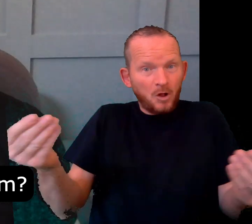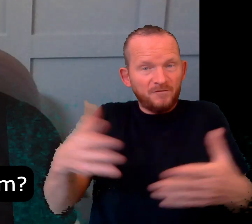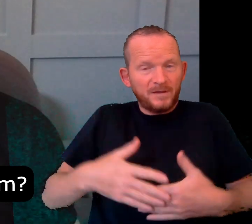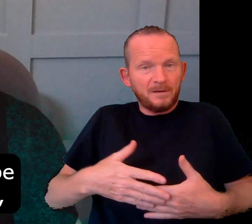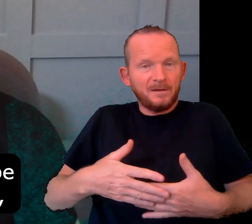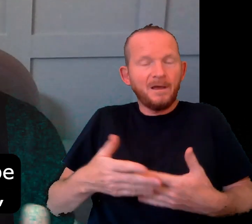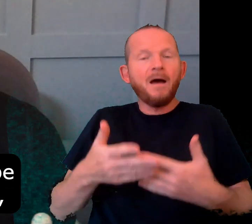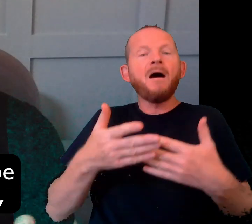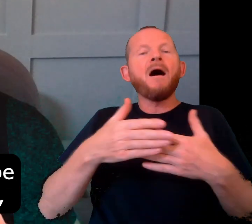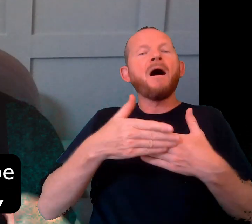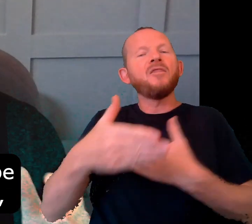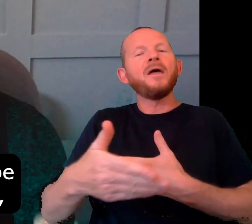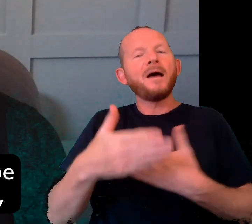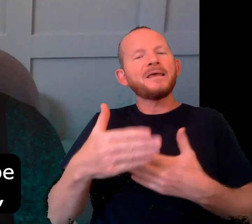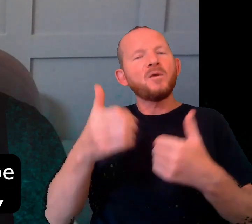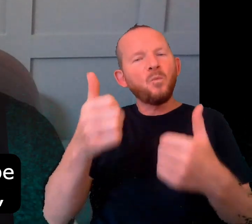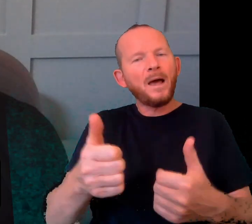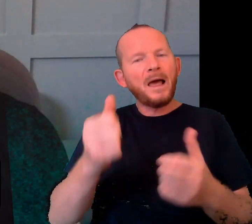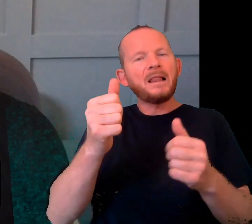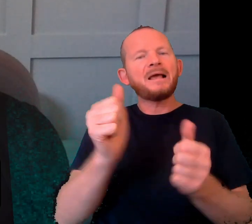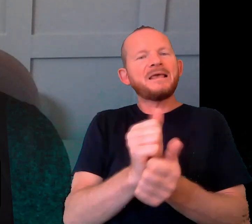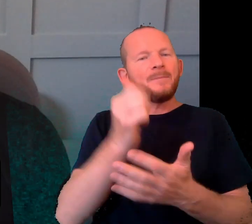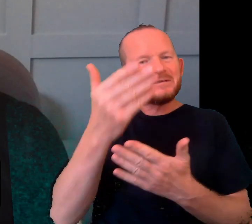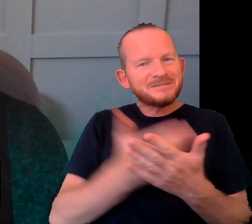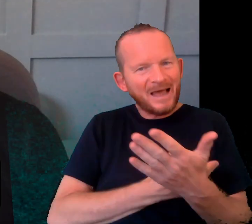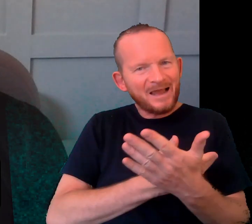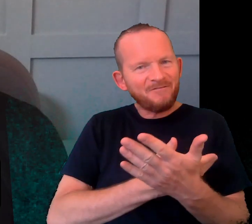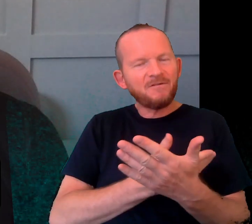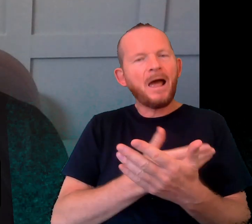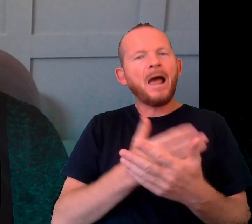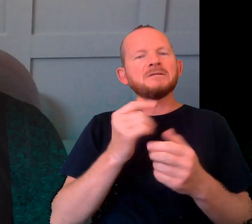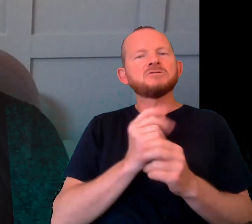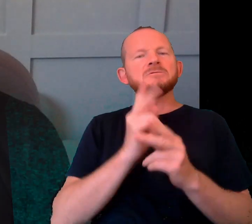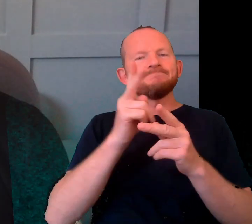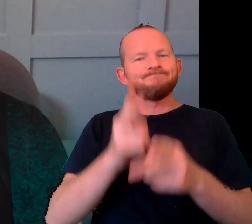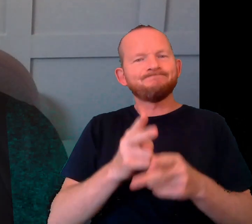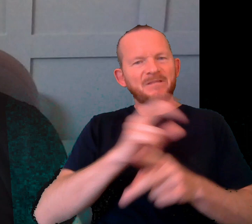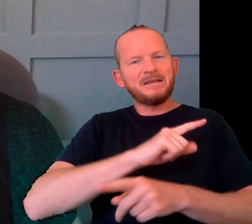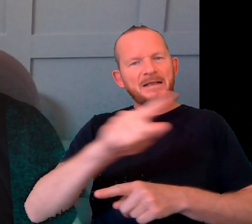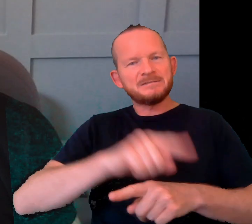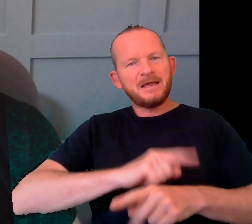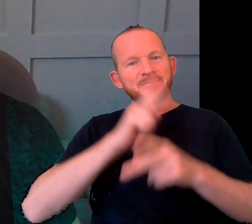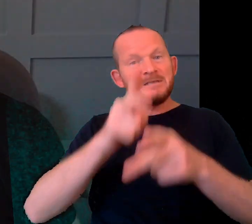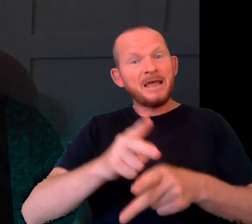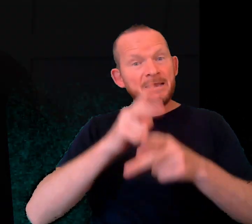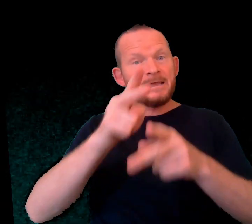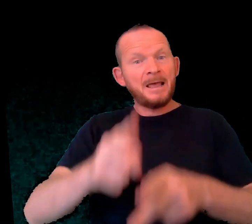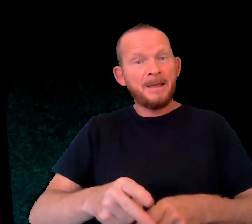resolve them? And on that, I hope you all keep well, keep safe, and until next time, take care.